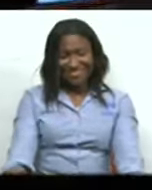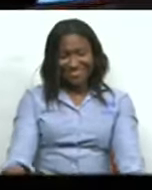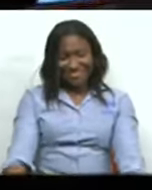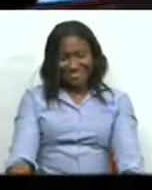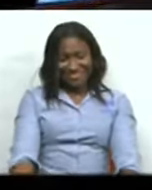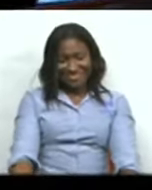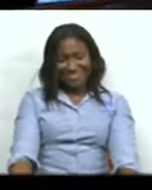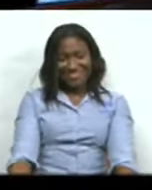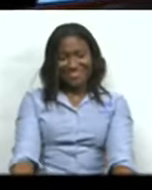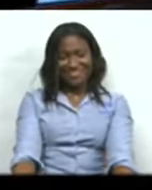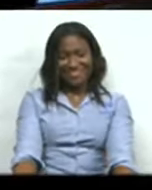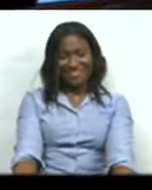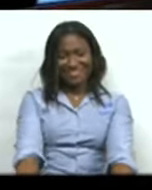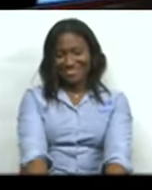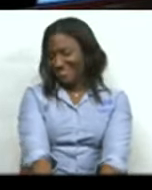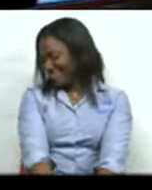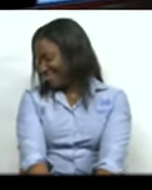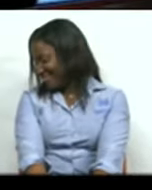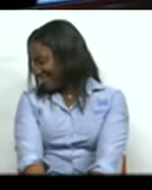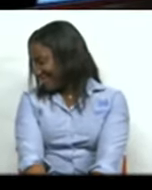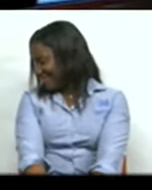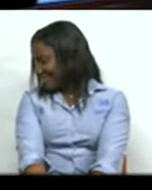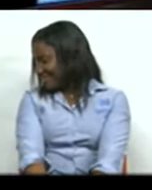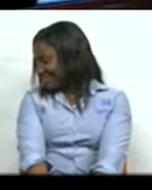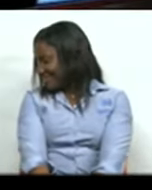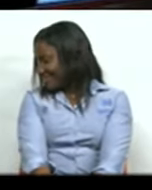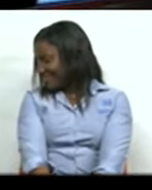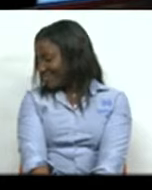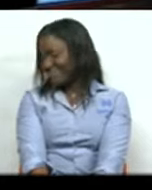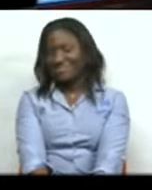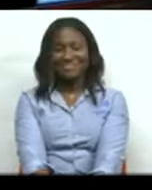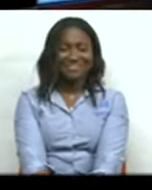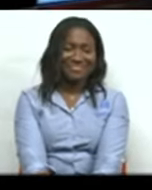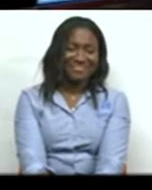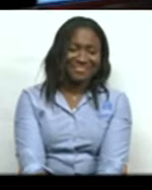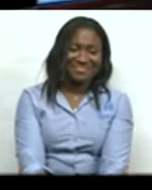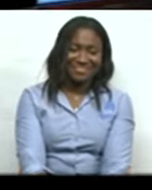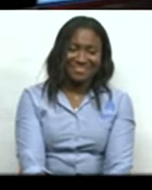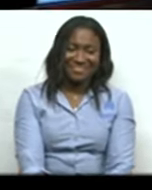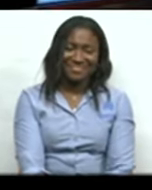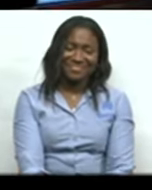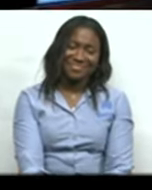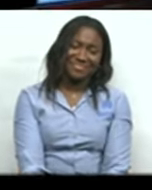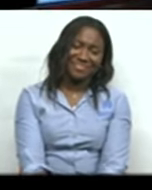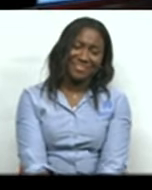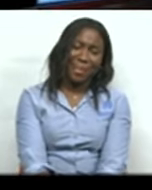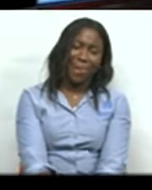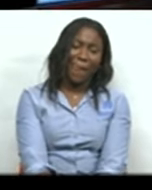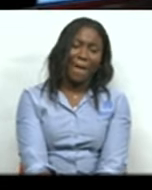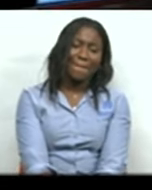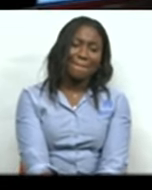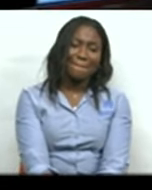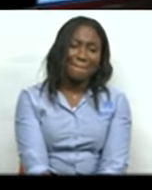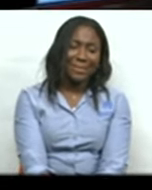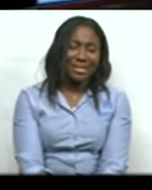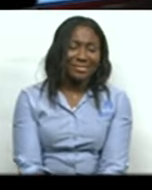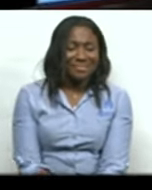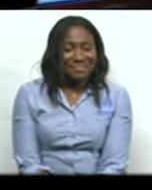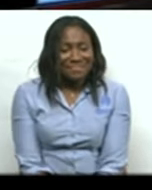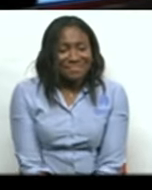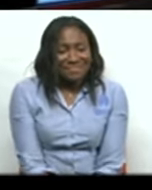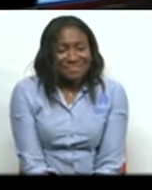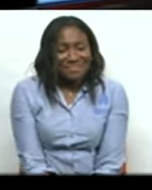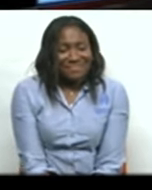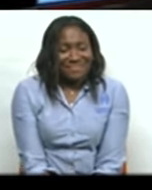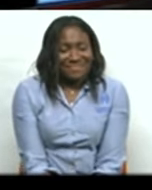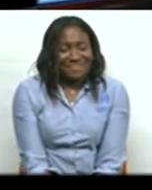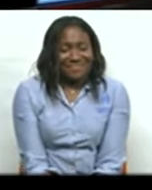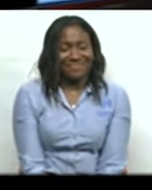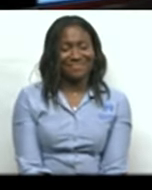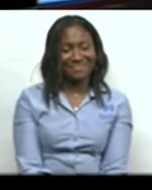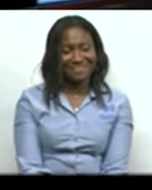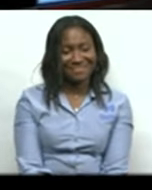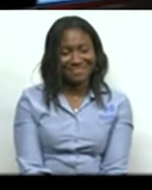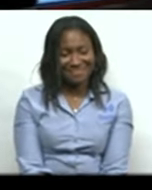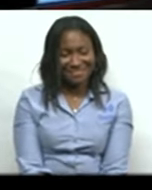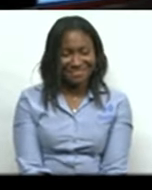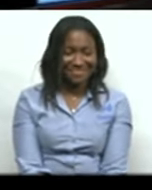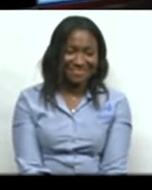be